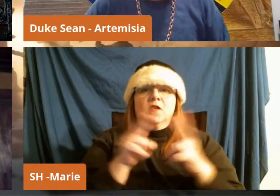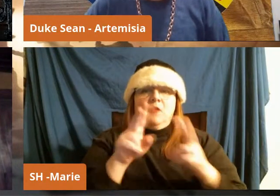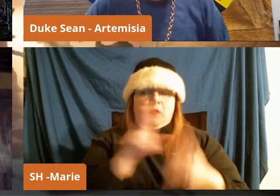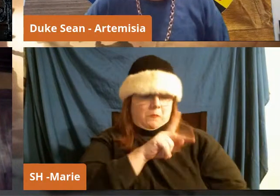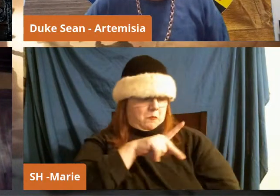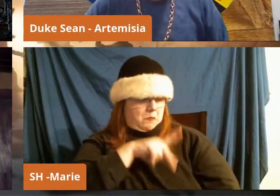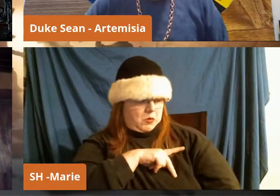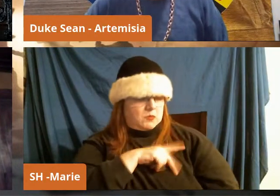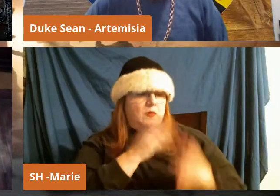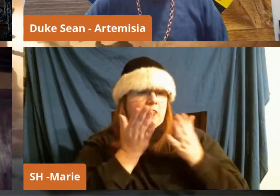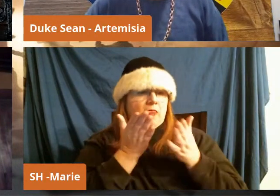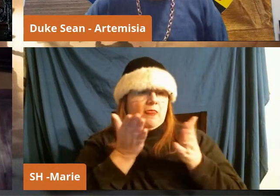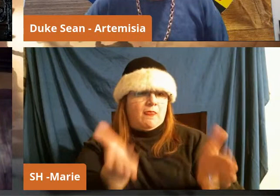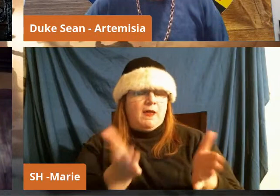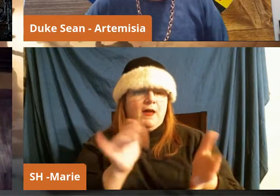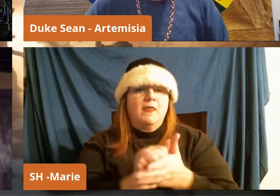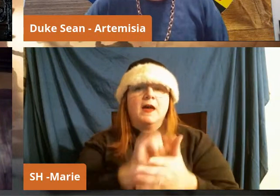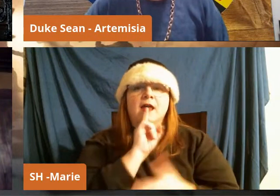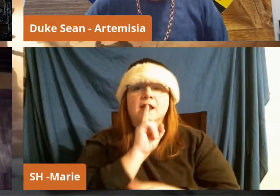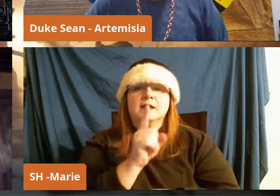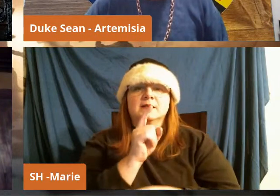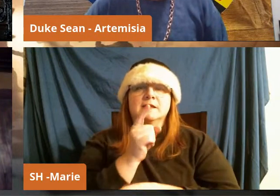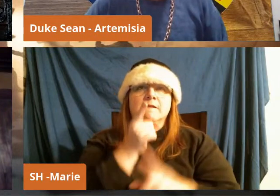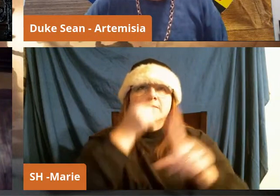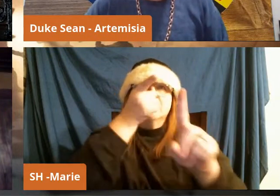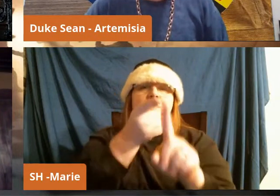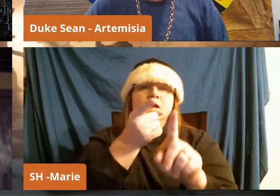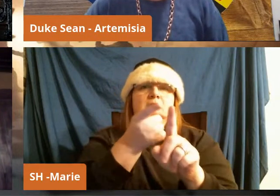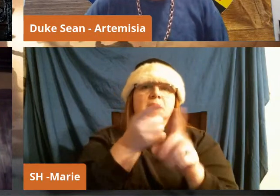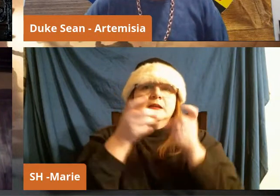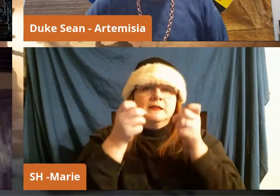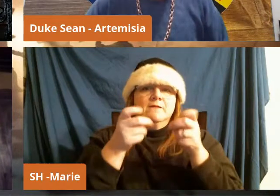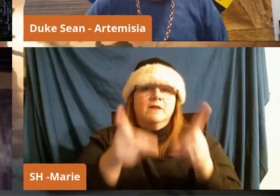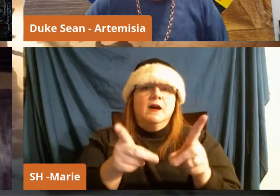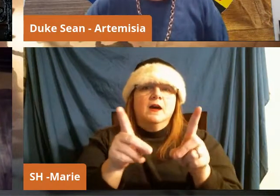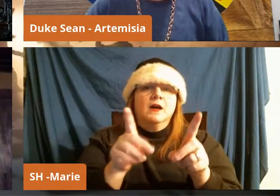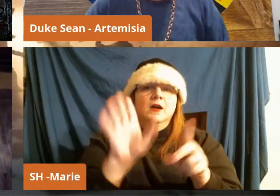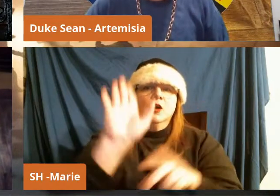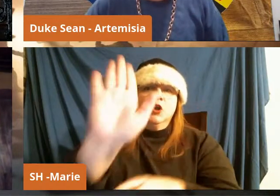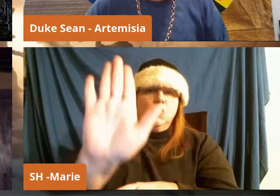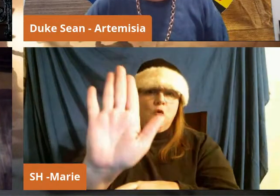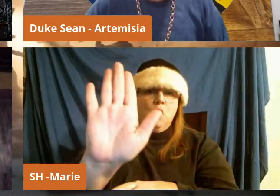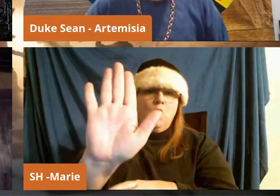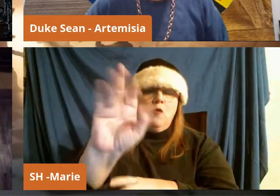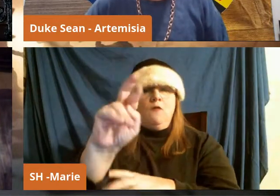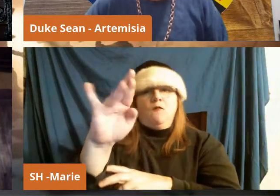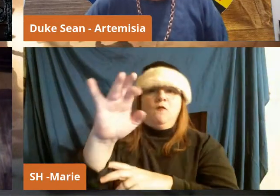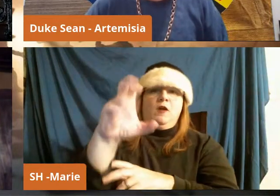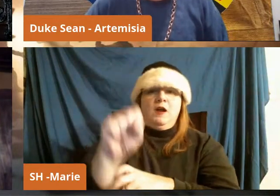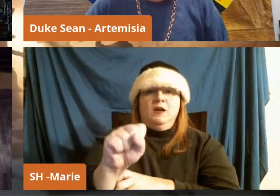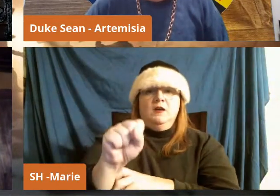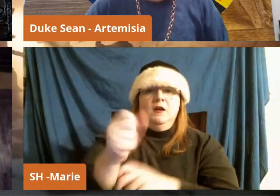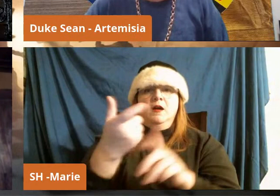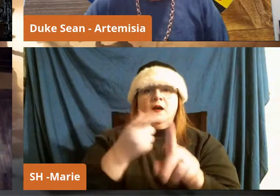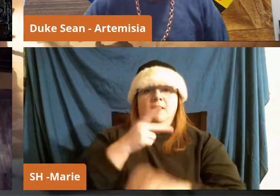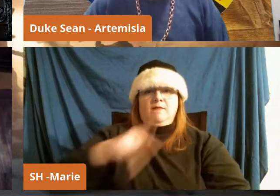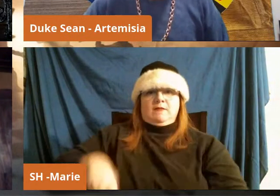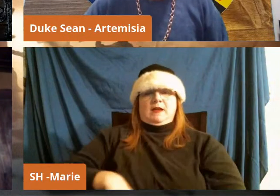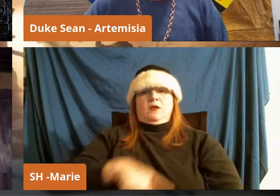personal thing that is eventually going to define your franchise of